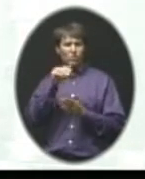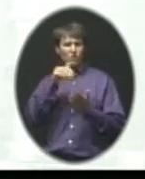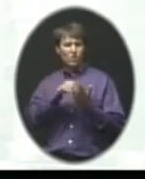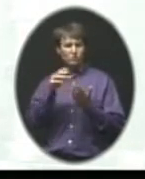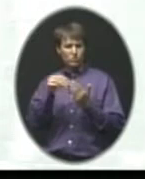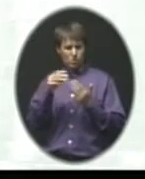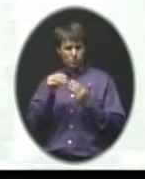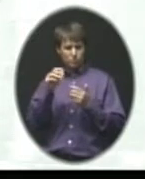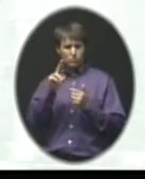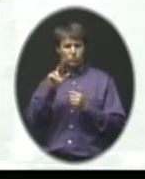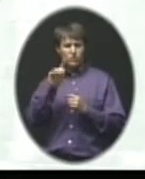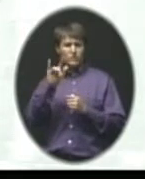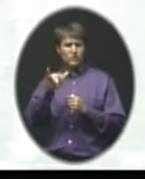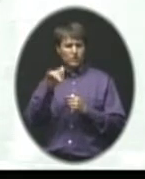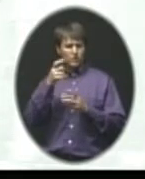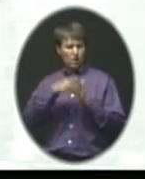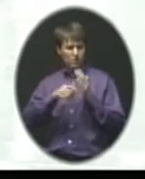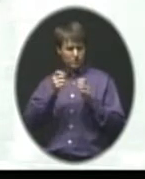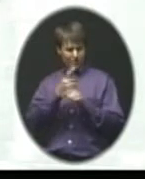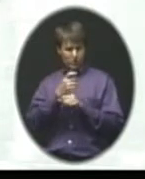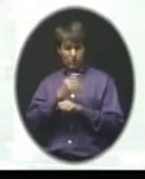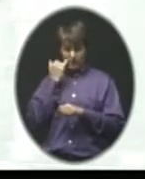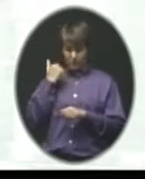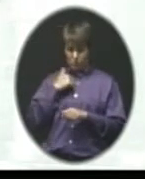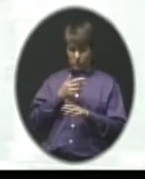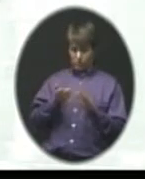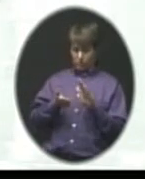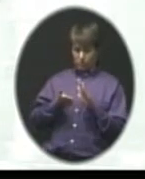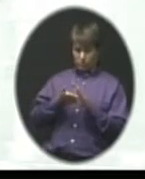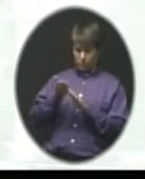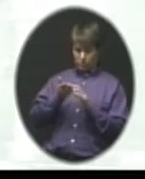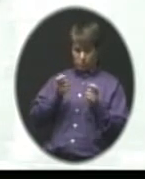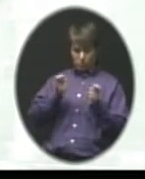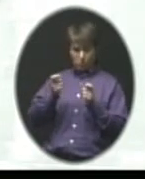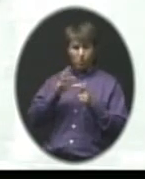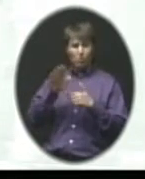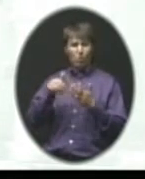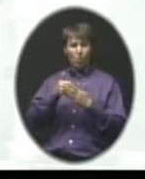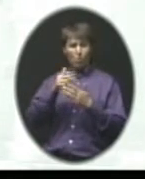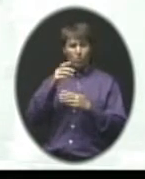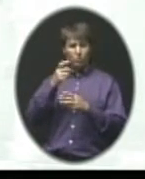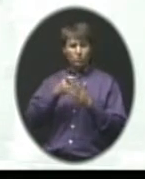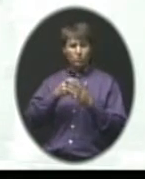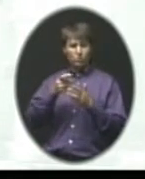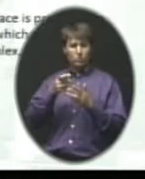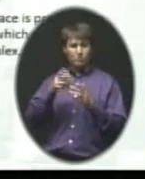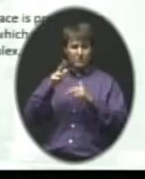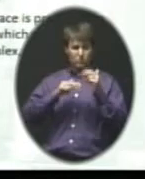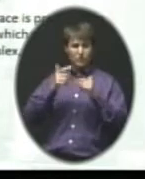year. If we run the whole complex, we estimate that cost to be $70,000 a year.